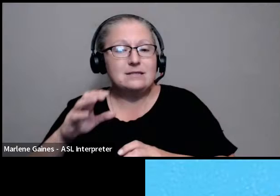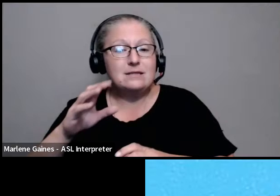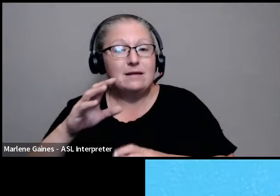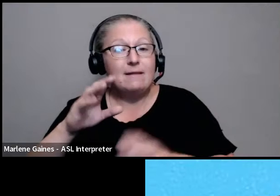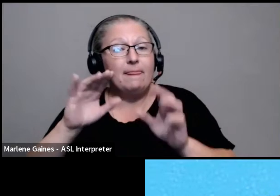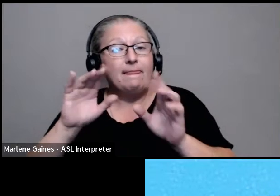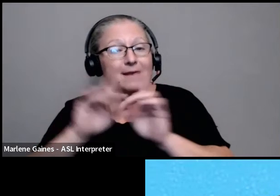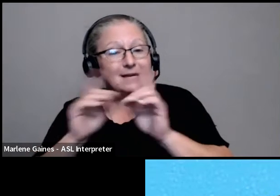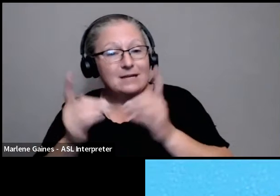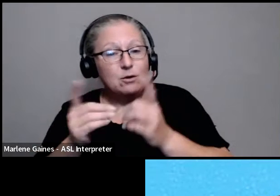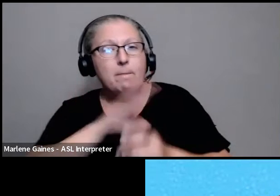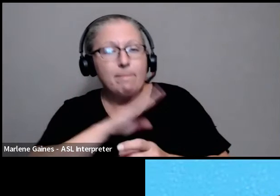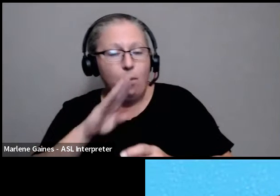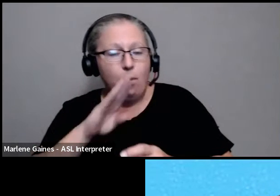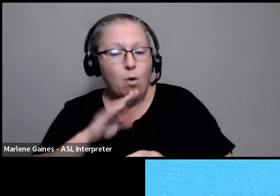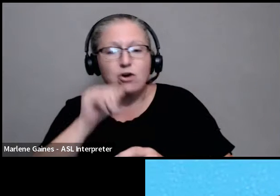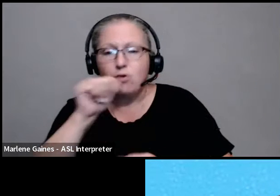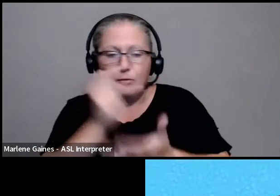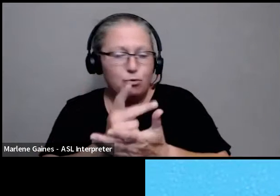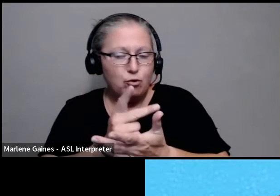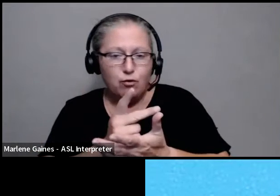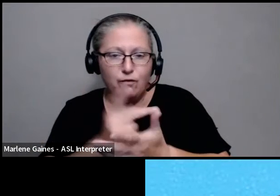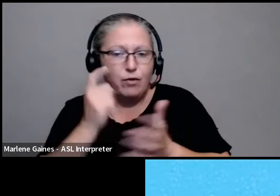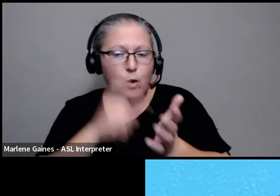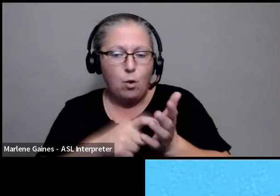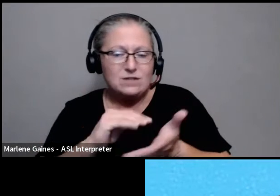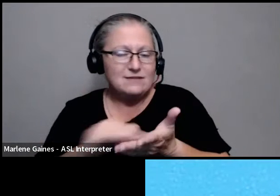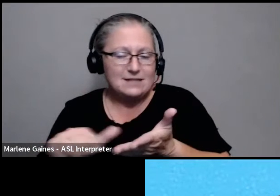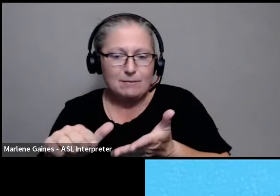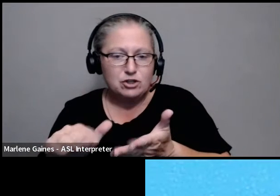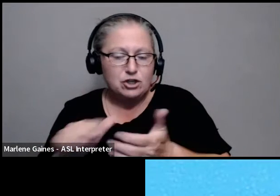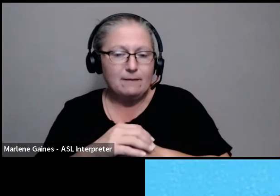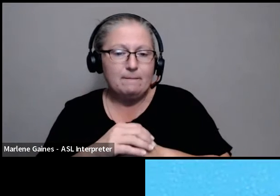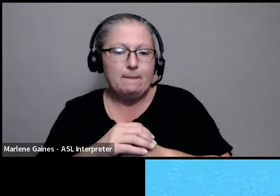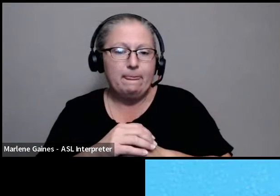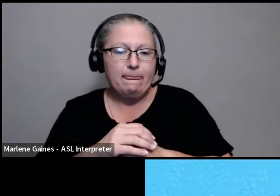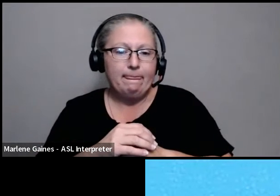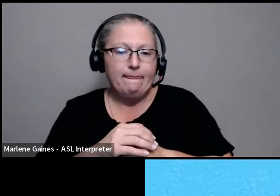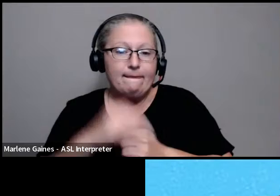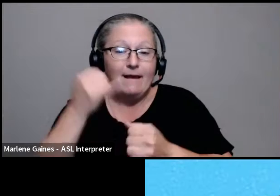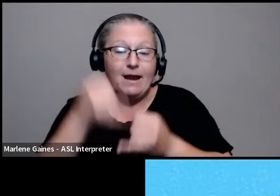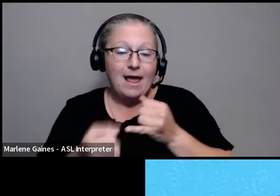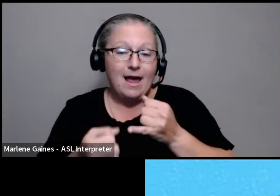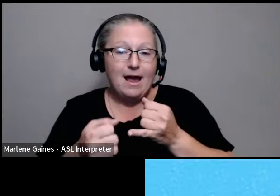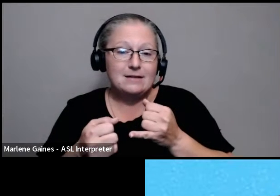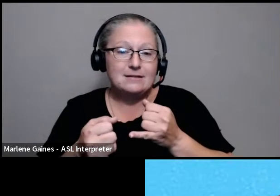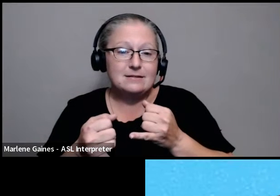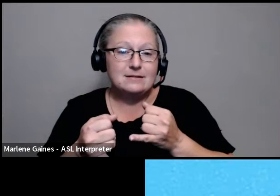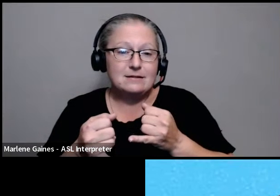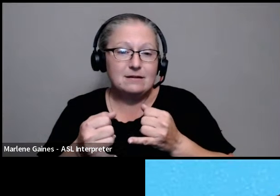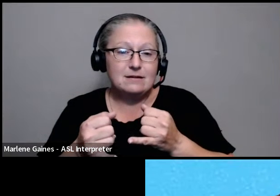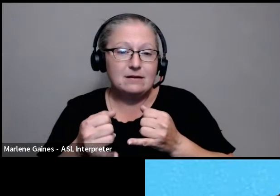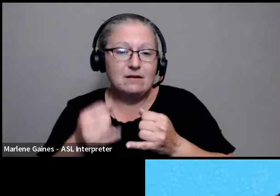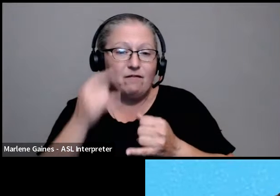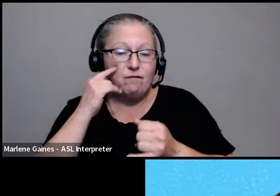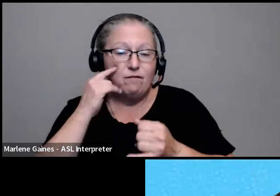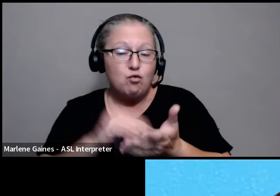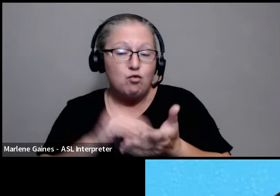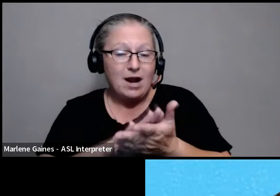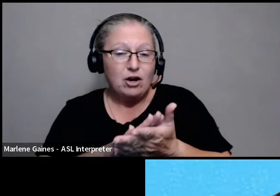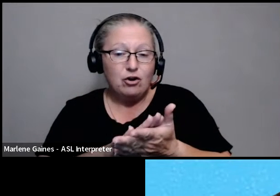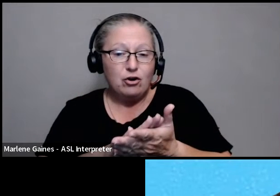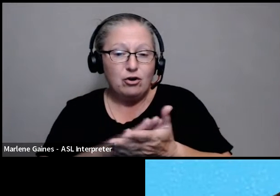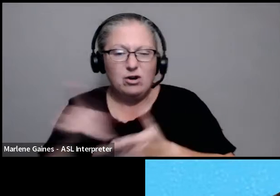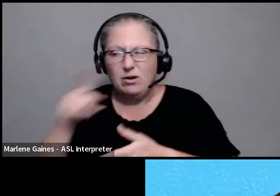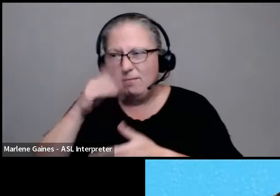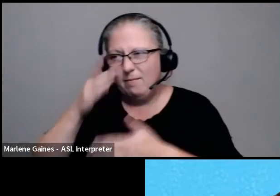district, the board, not approve the notice of exemption. And lastly, just for the record, Can the you wrap